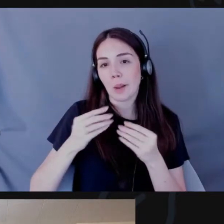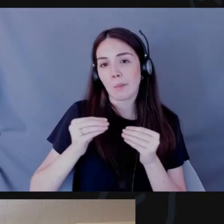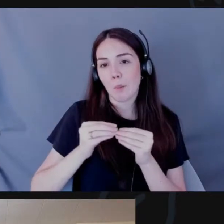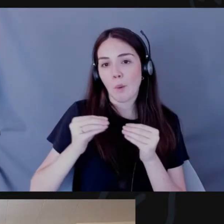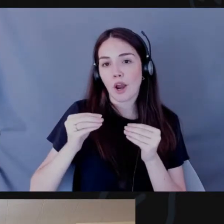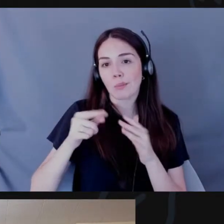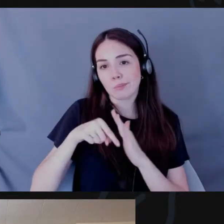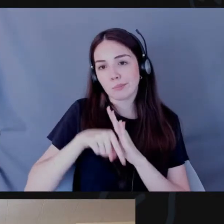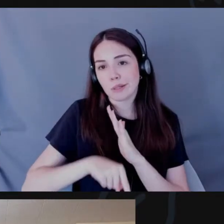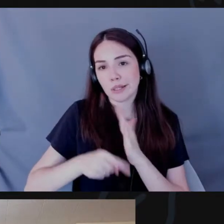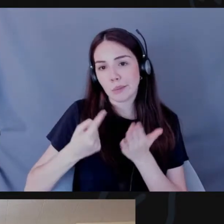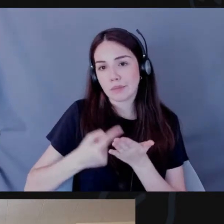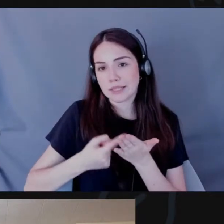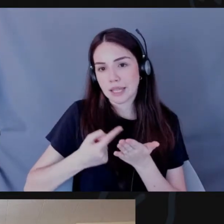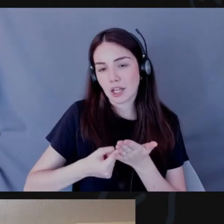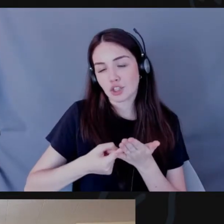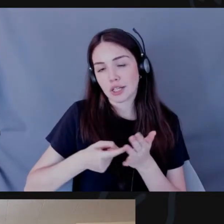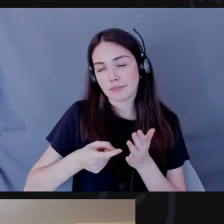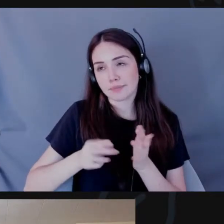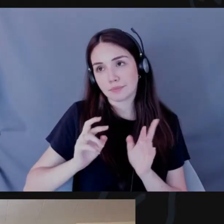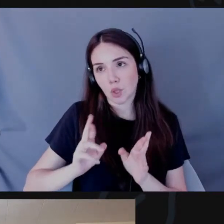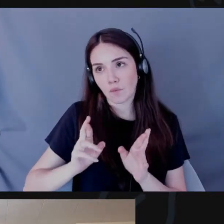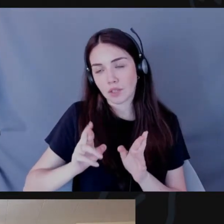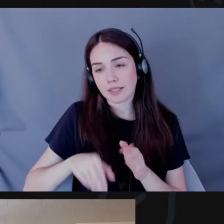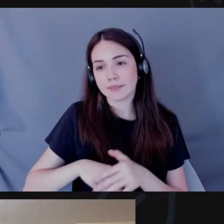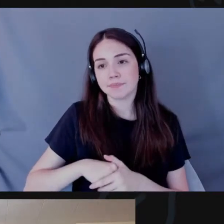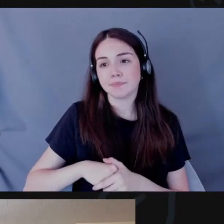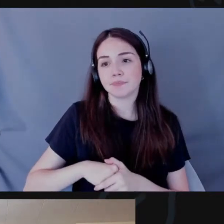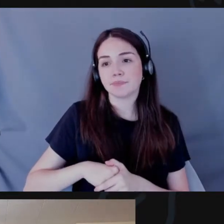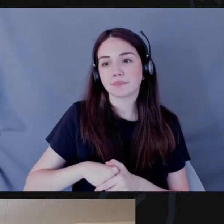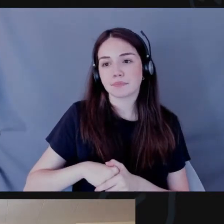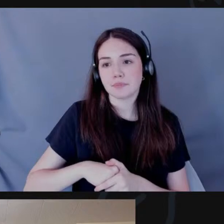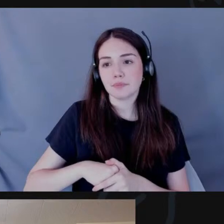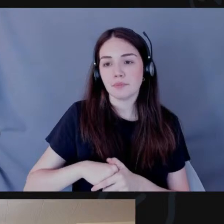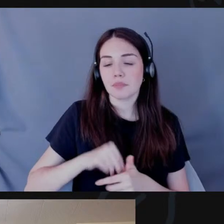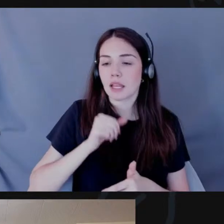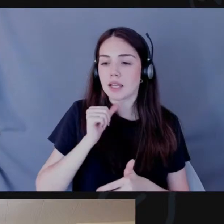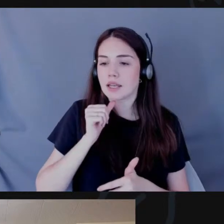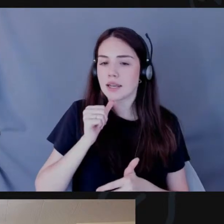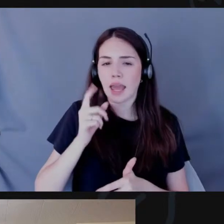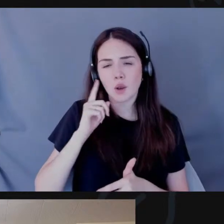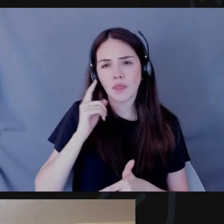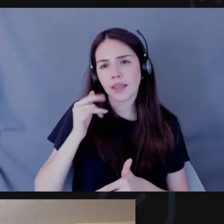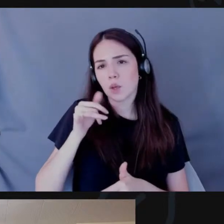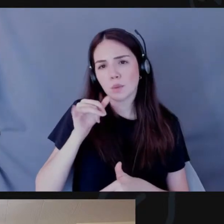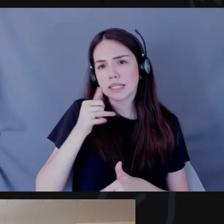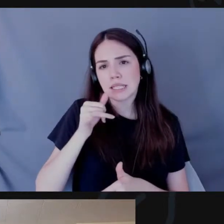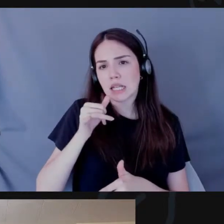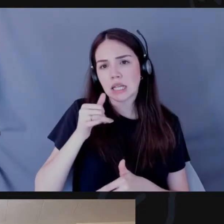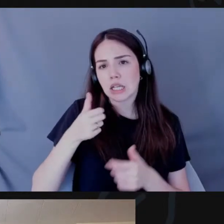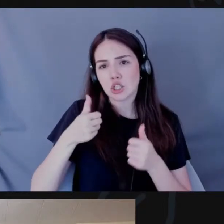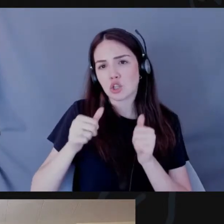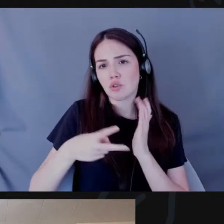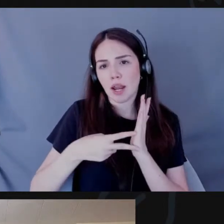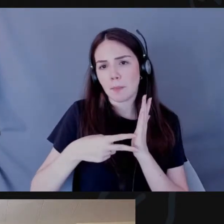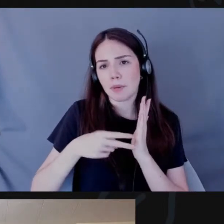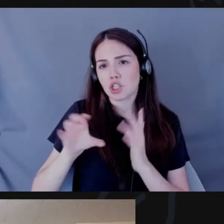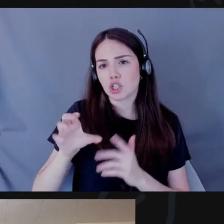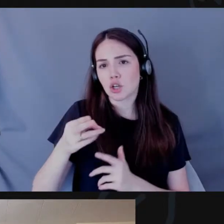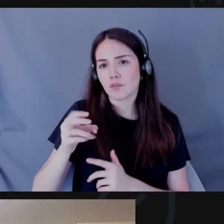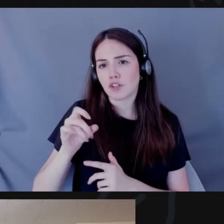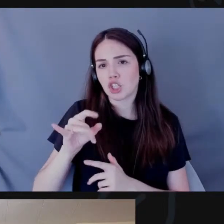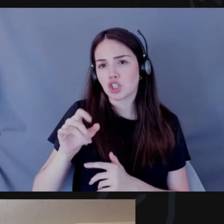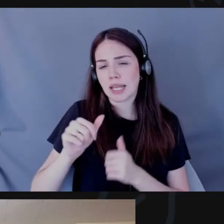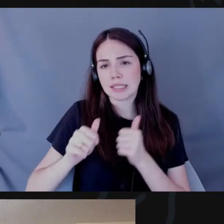hope. But I don't think it was a silly thing to try and preserve Chessie under state law,